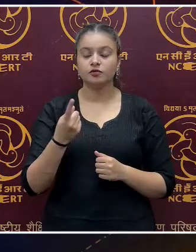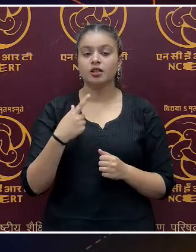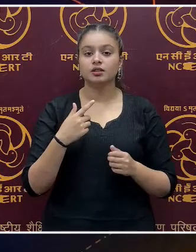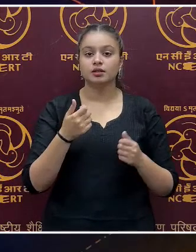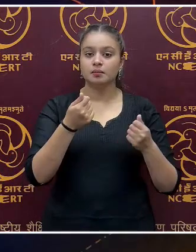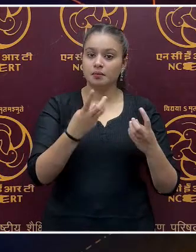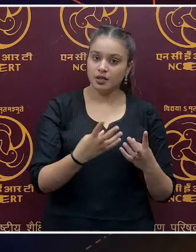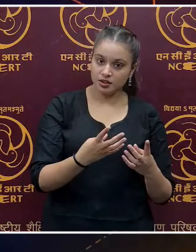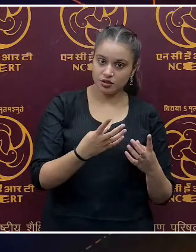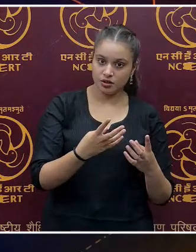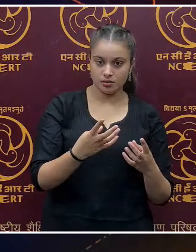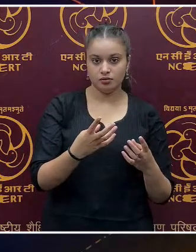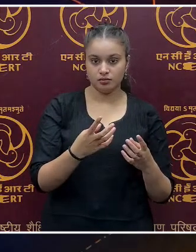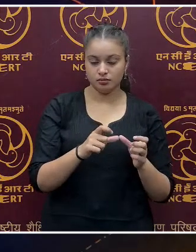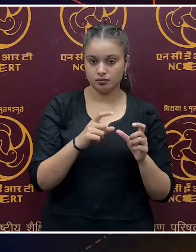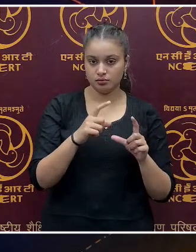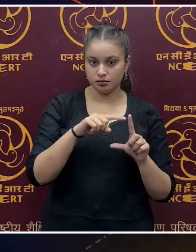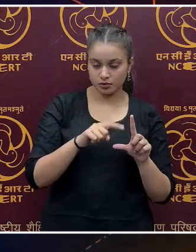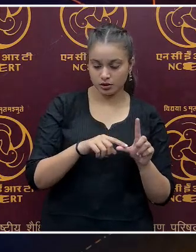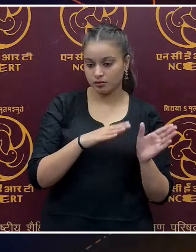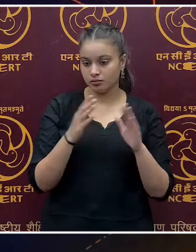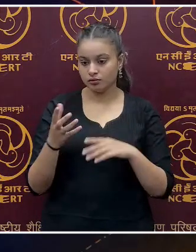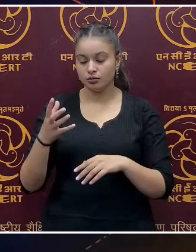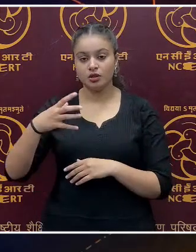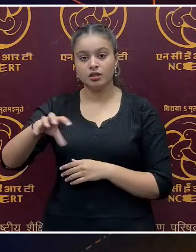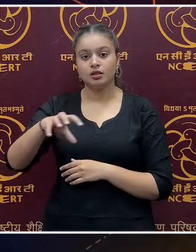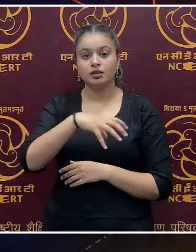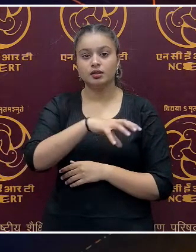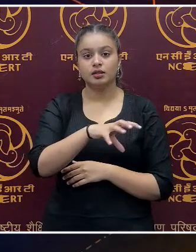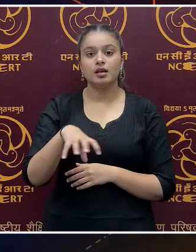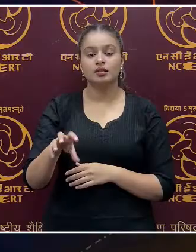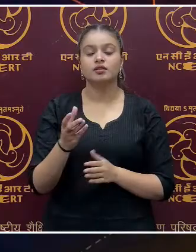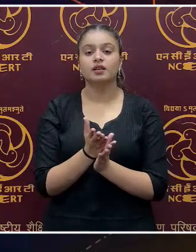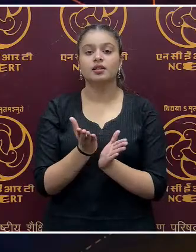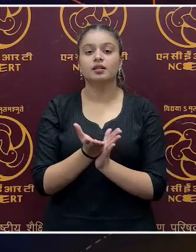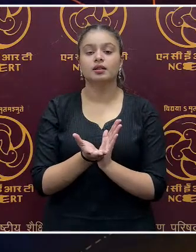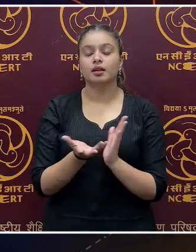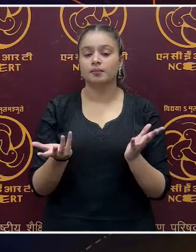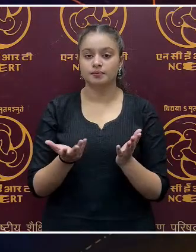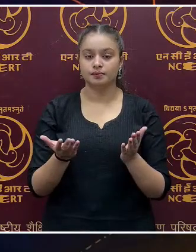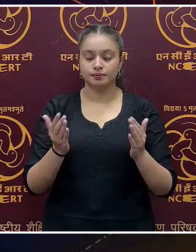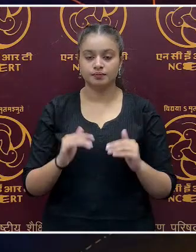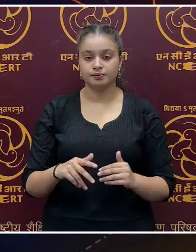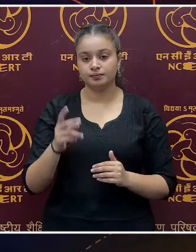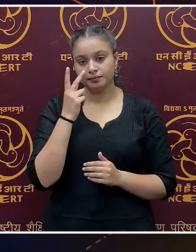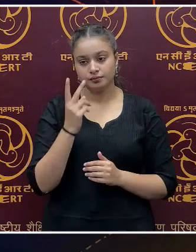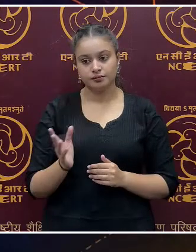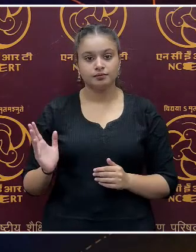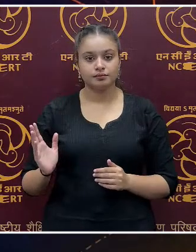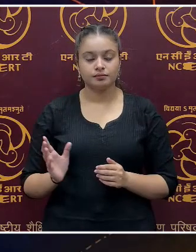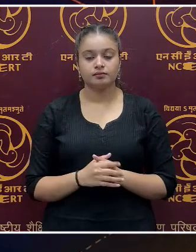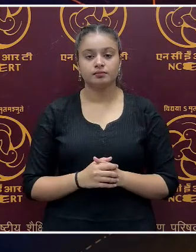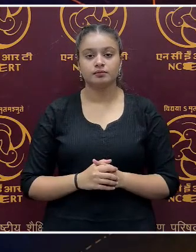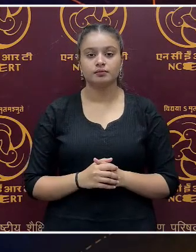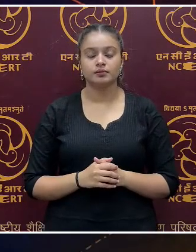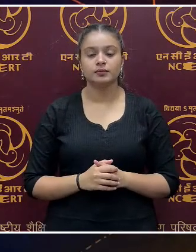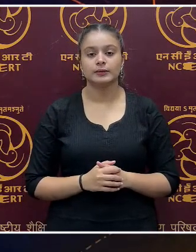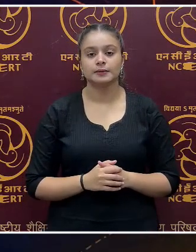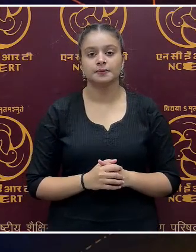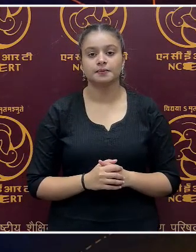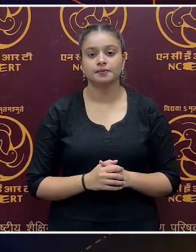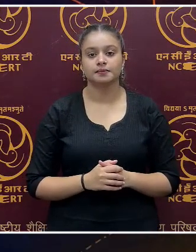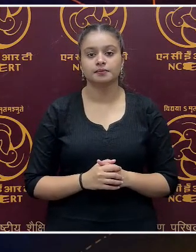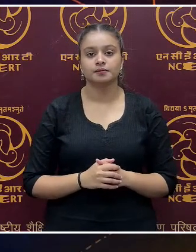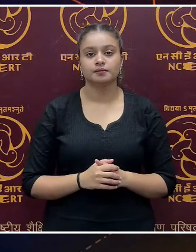the particular angle and then we have to classify the what type of angle. We will see here, this is